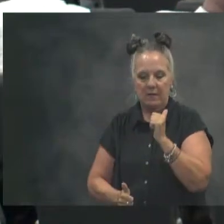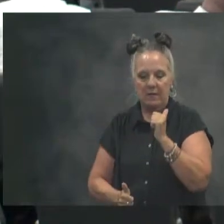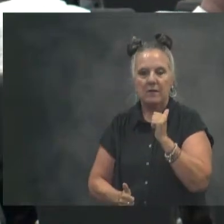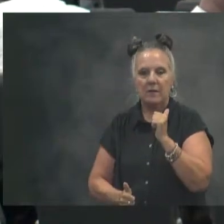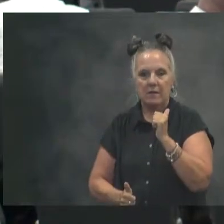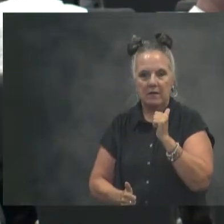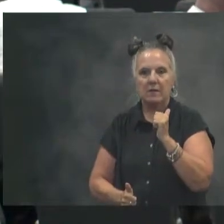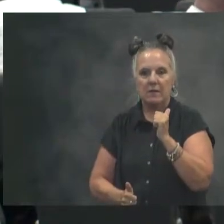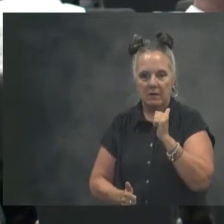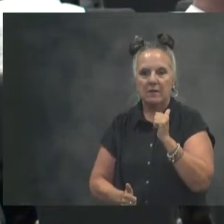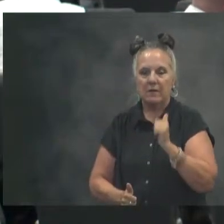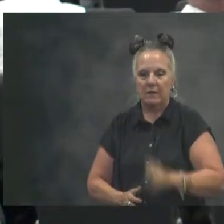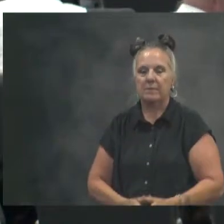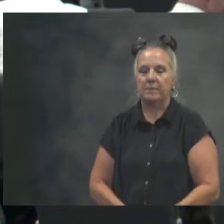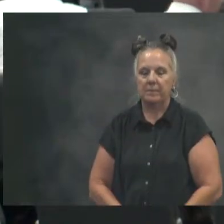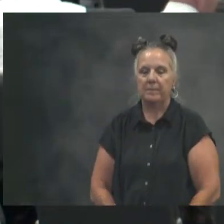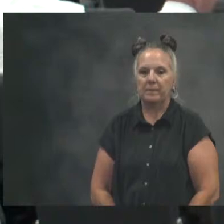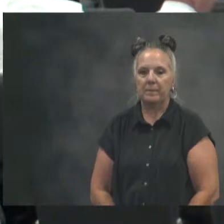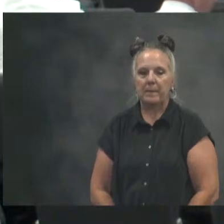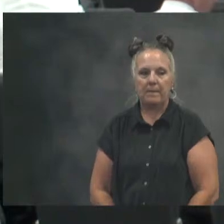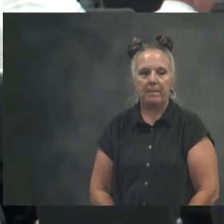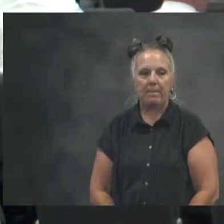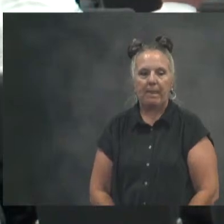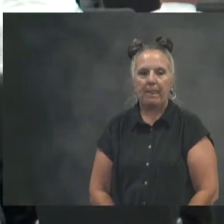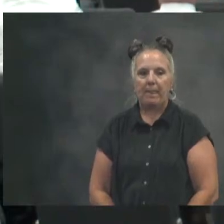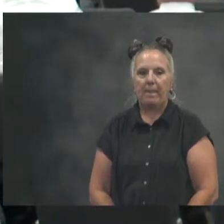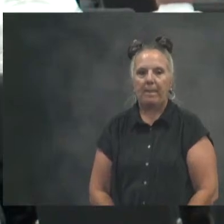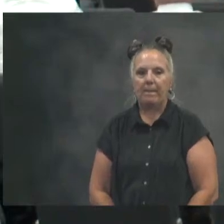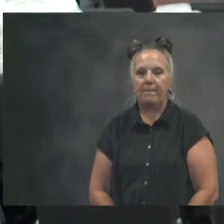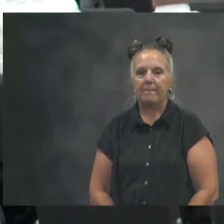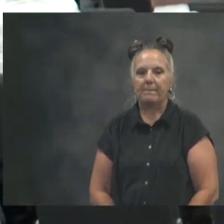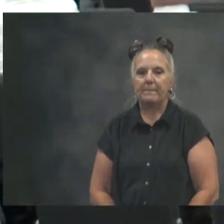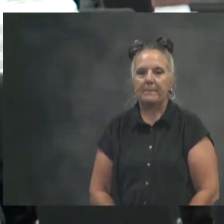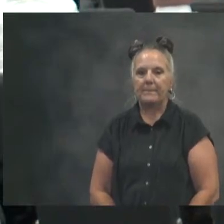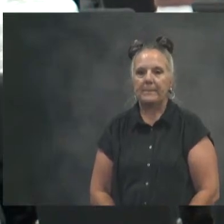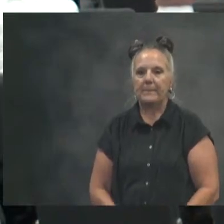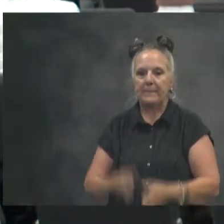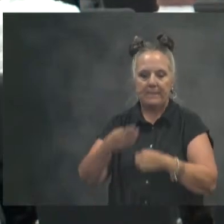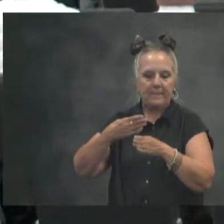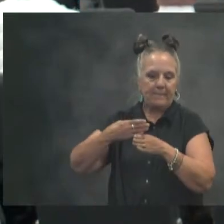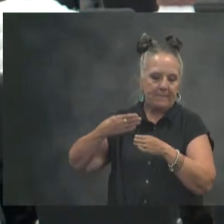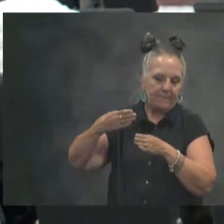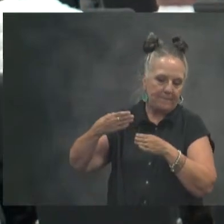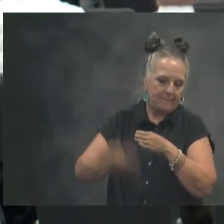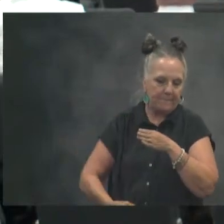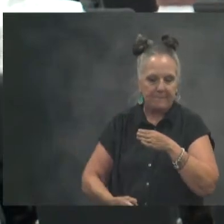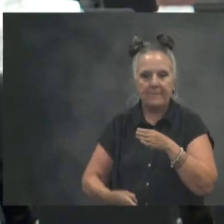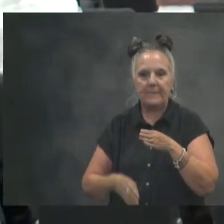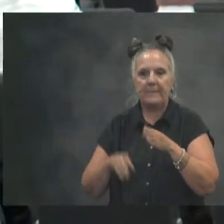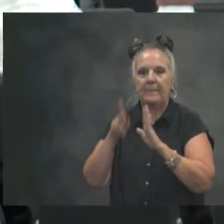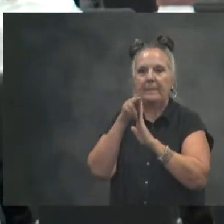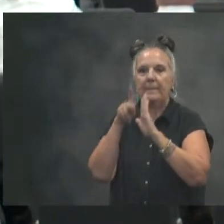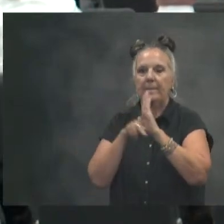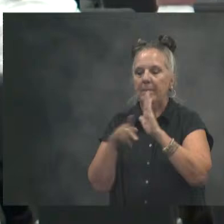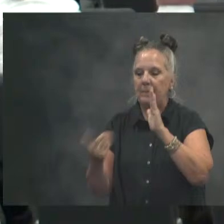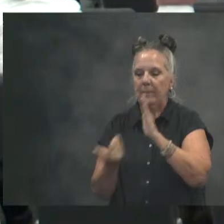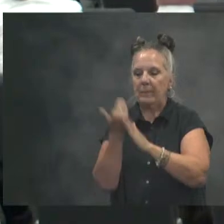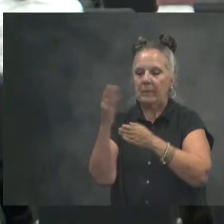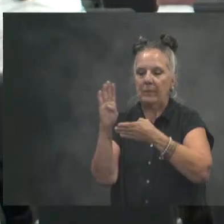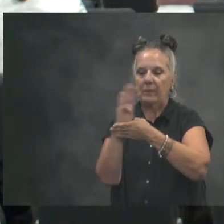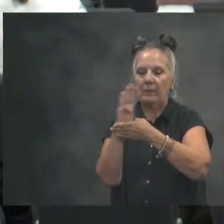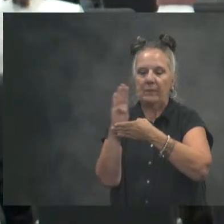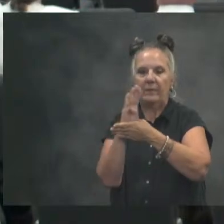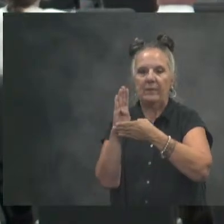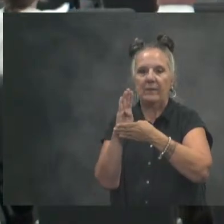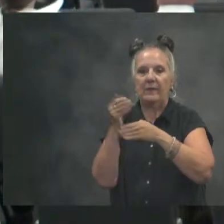member concurs. Motion carries. And that concludes our policies under new business.